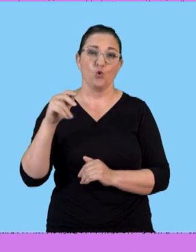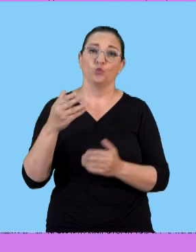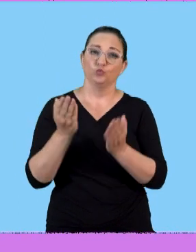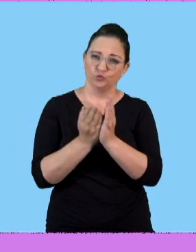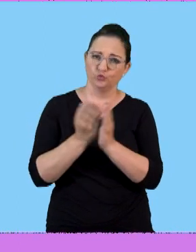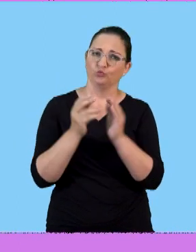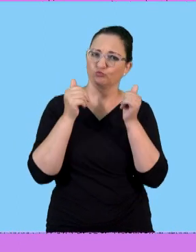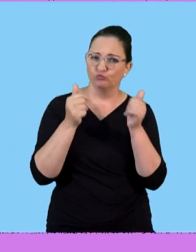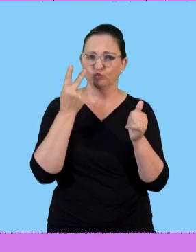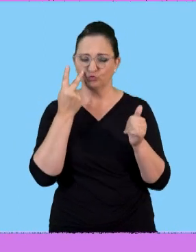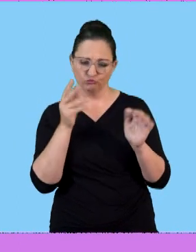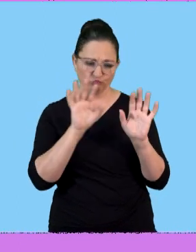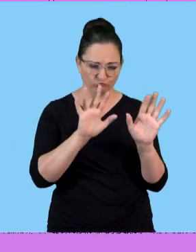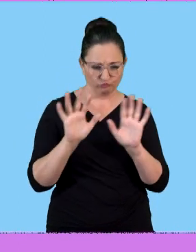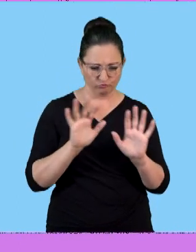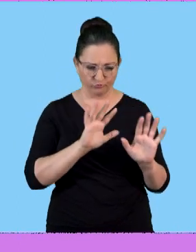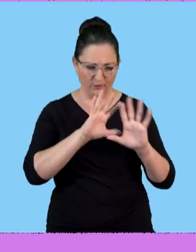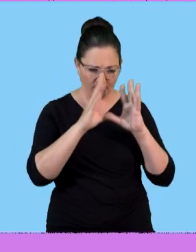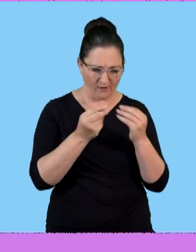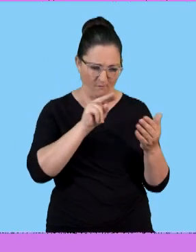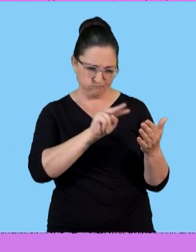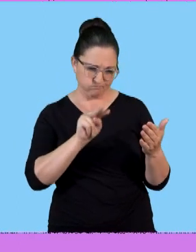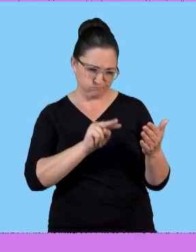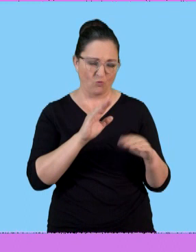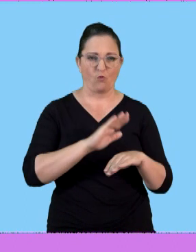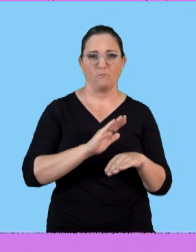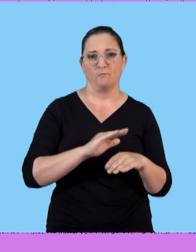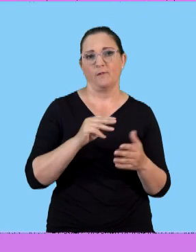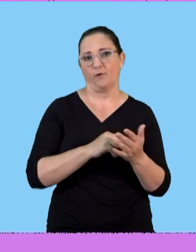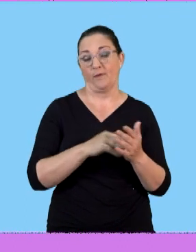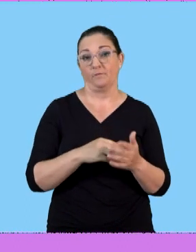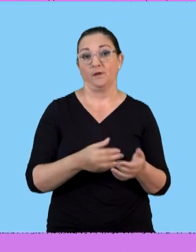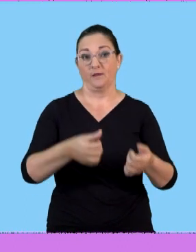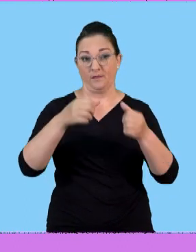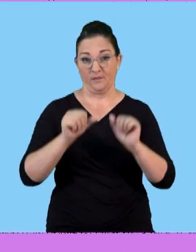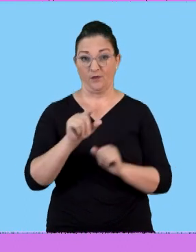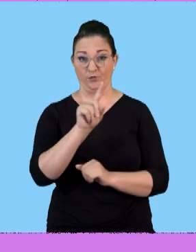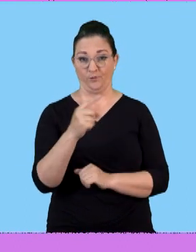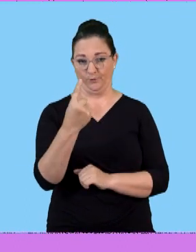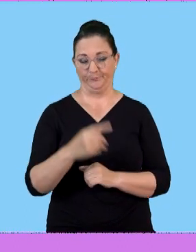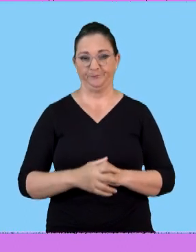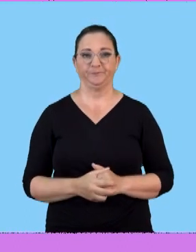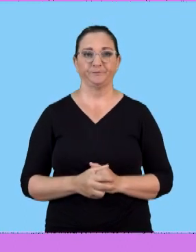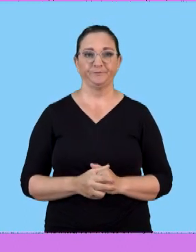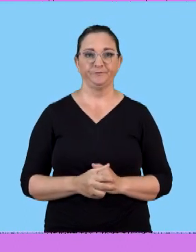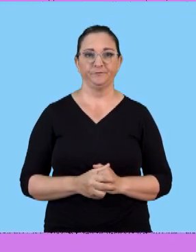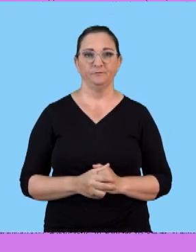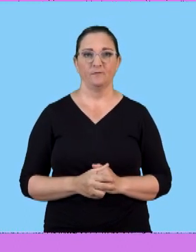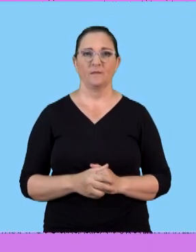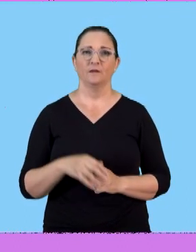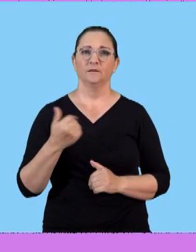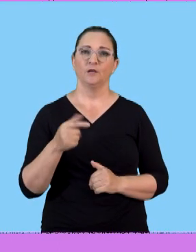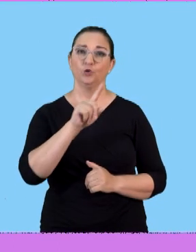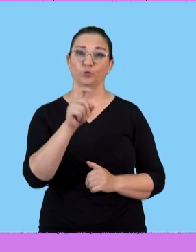to first get familiar with what is presented to you. Now we will move on to our first question. So question